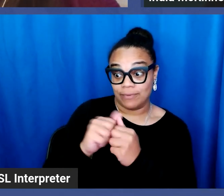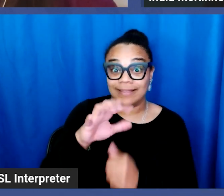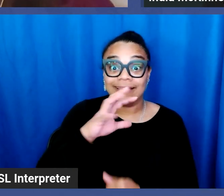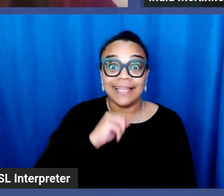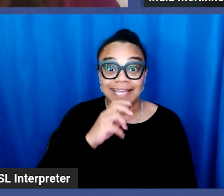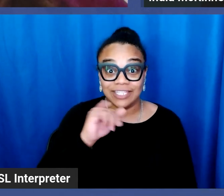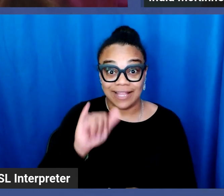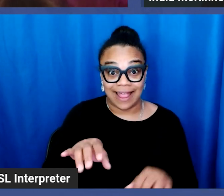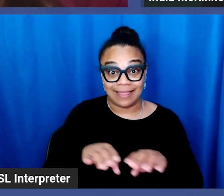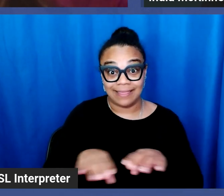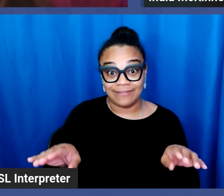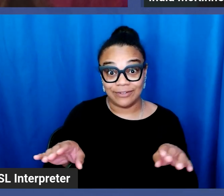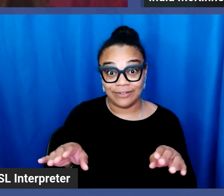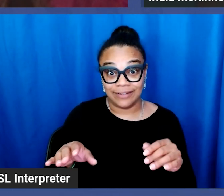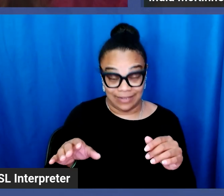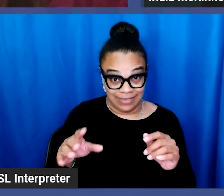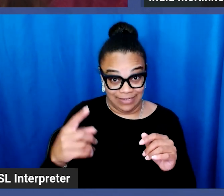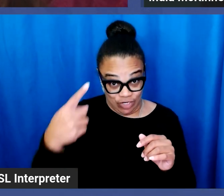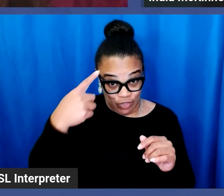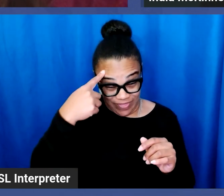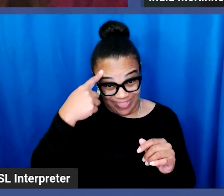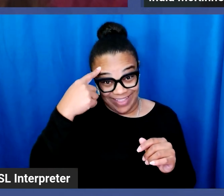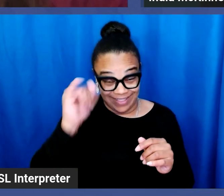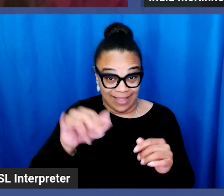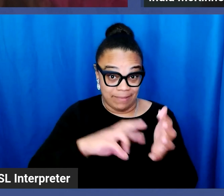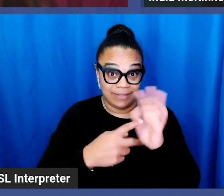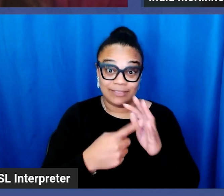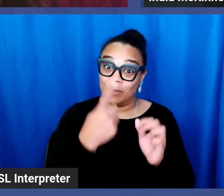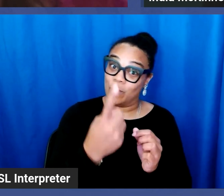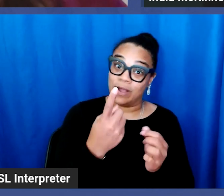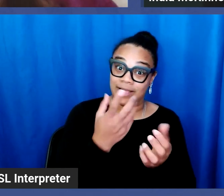level that it's one device per person.